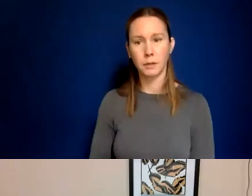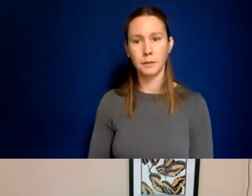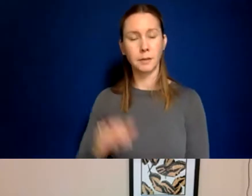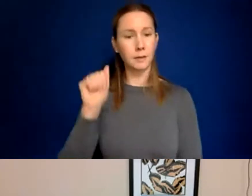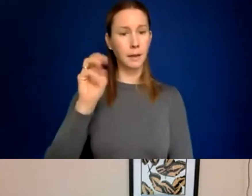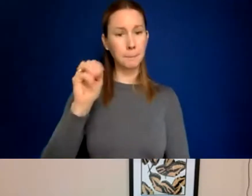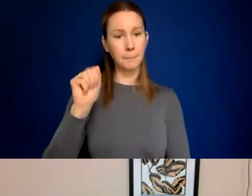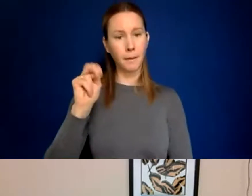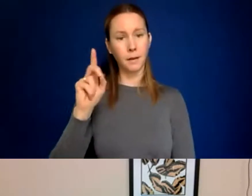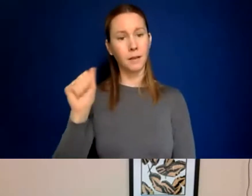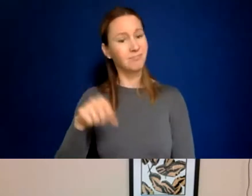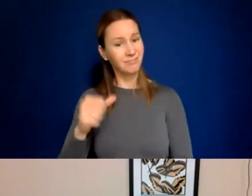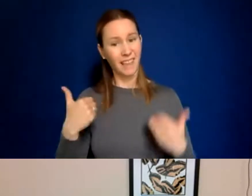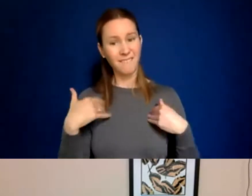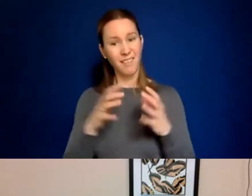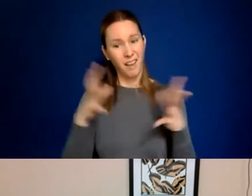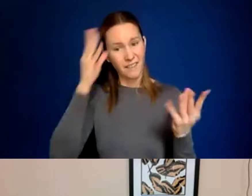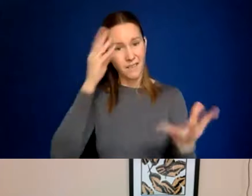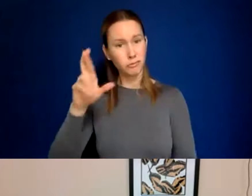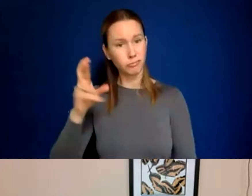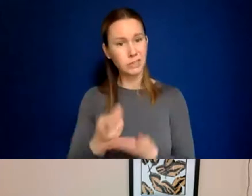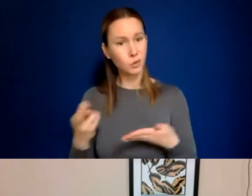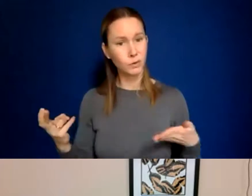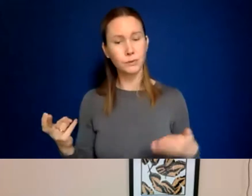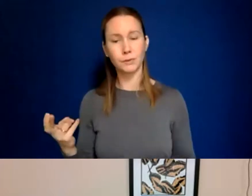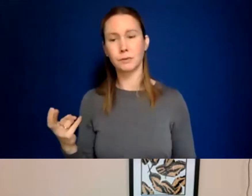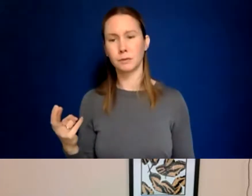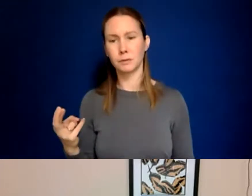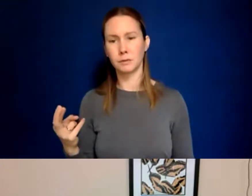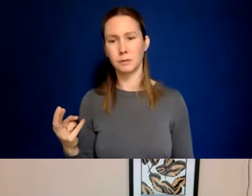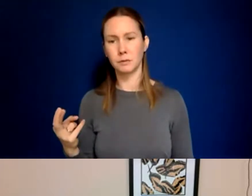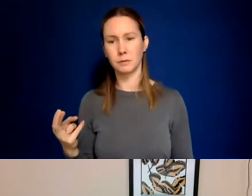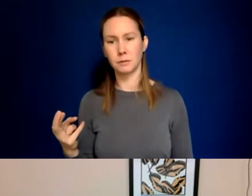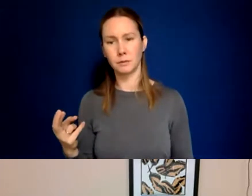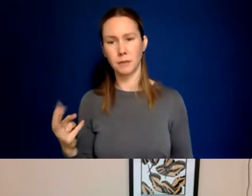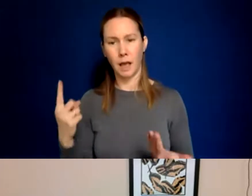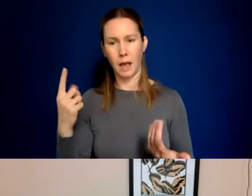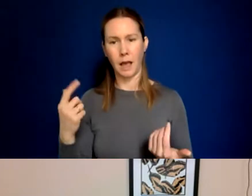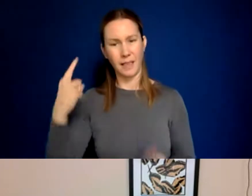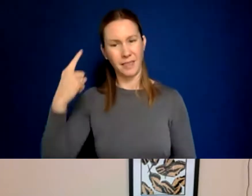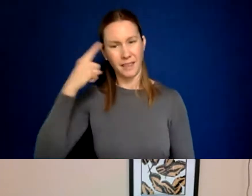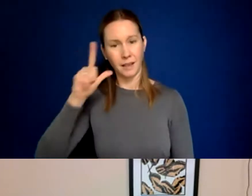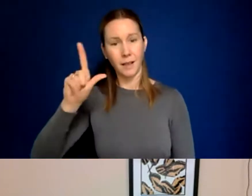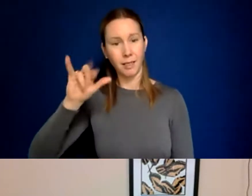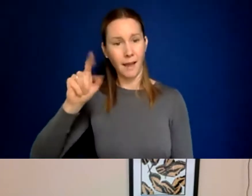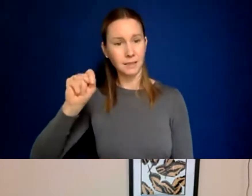Yeah, there are a lot of resources. Blanking on the full name, but I believe the